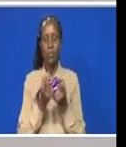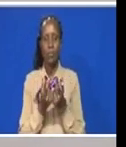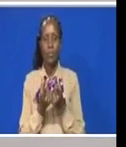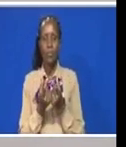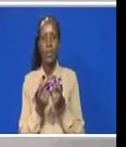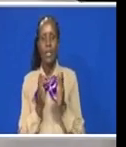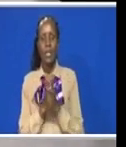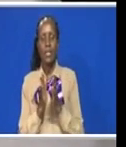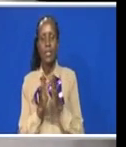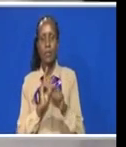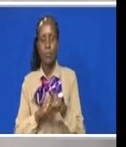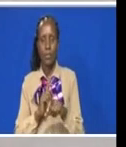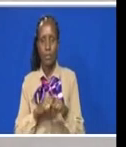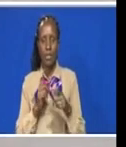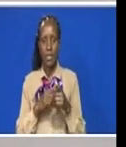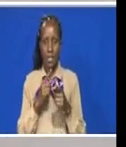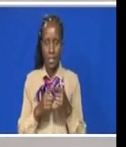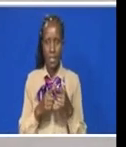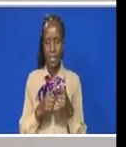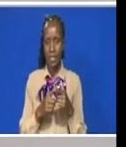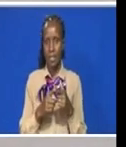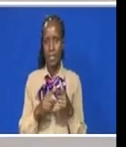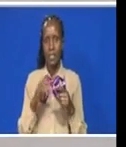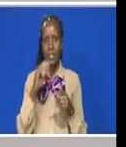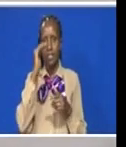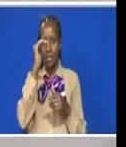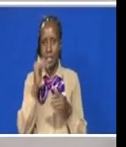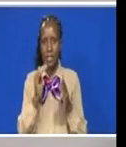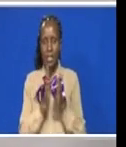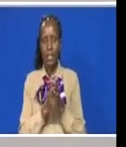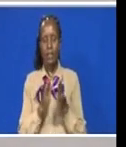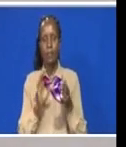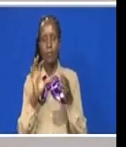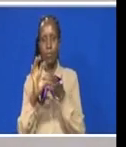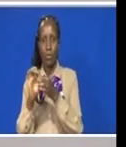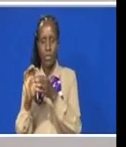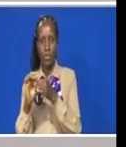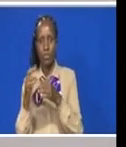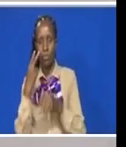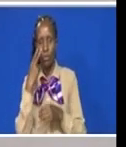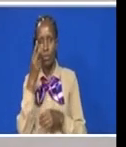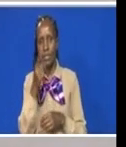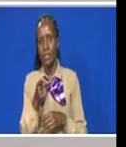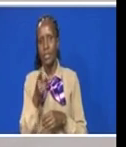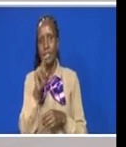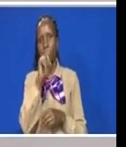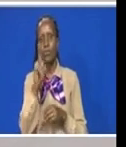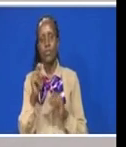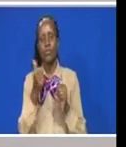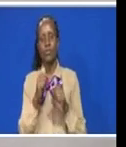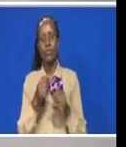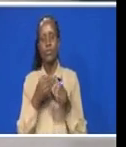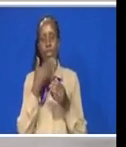period, and then the concept of the structure and bonding. So we'll be looking at that. So the question that we're going to tackle